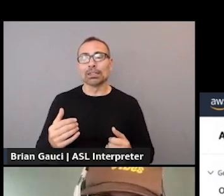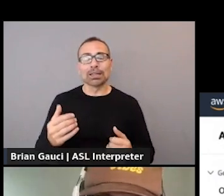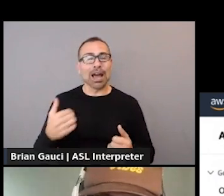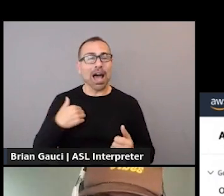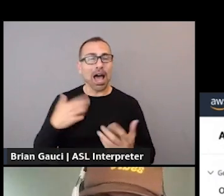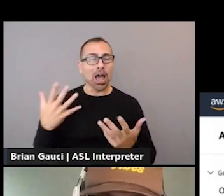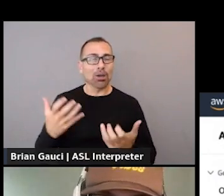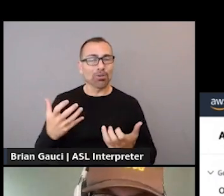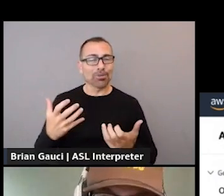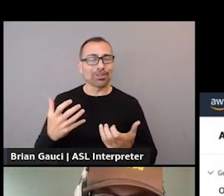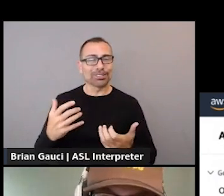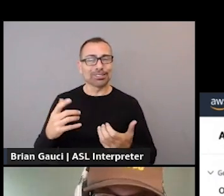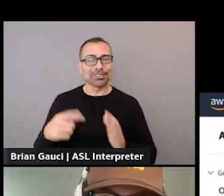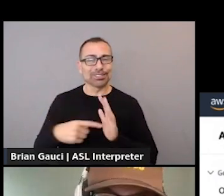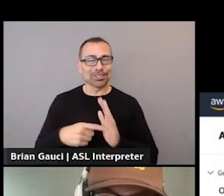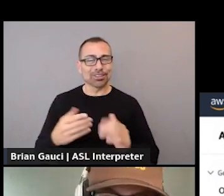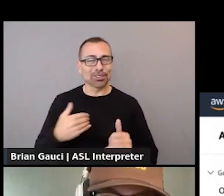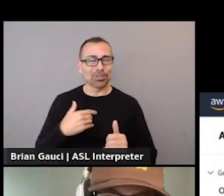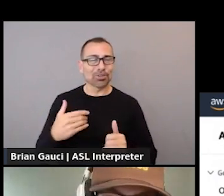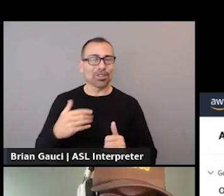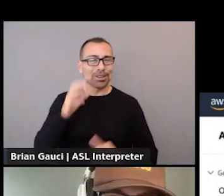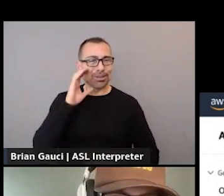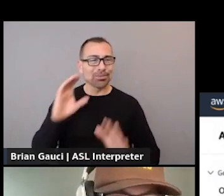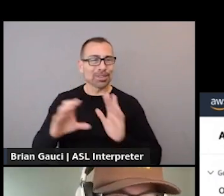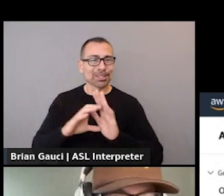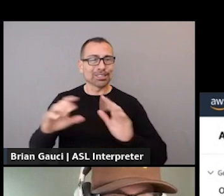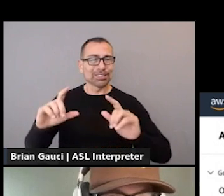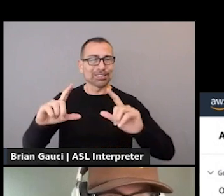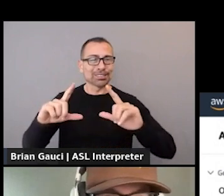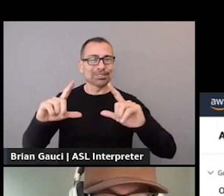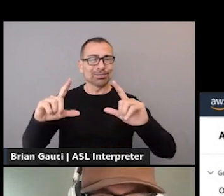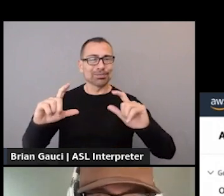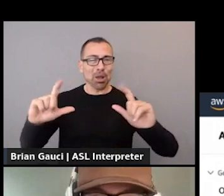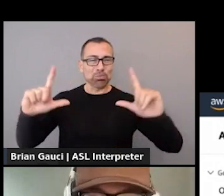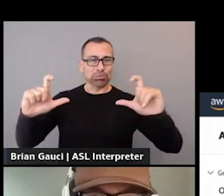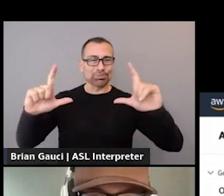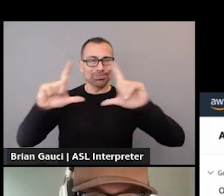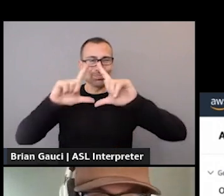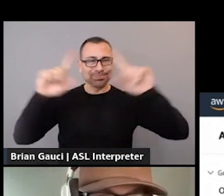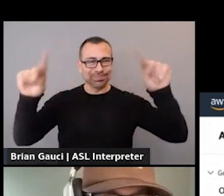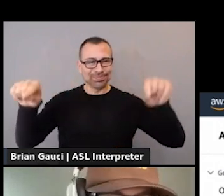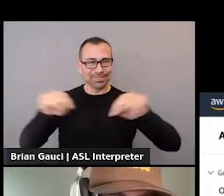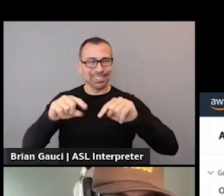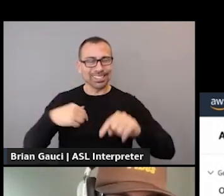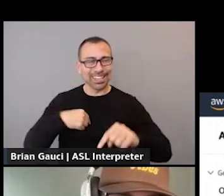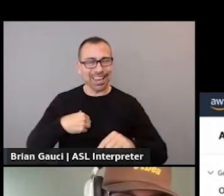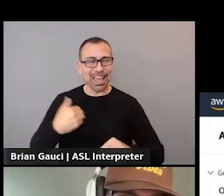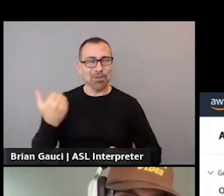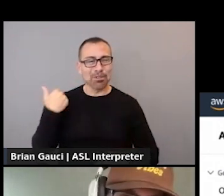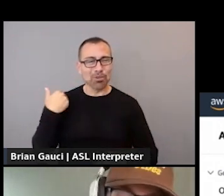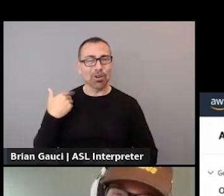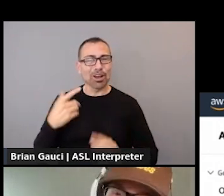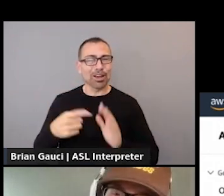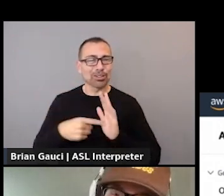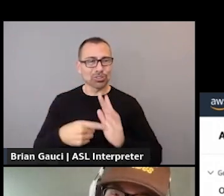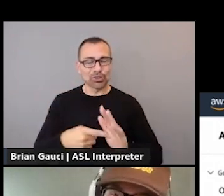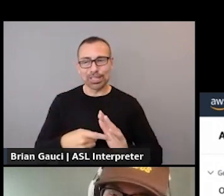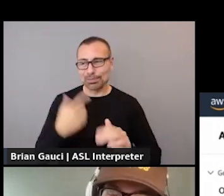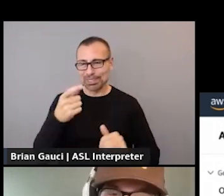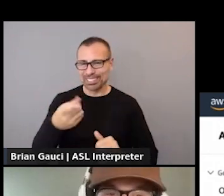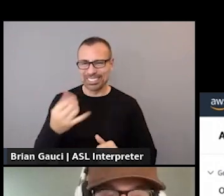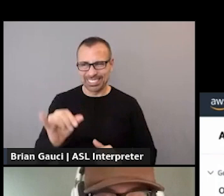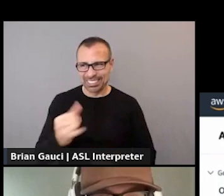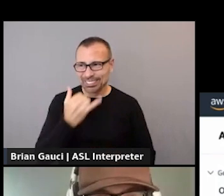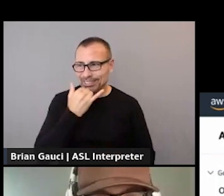with the team. It still doesn't like it, which is fine, but I will show you.